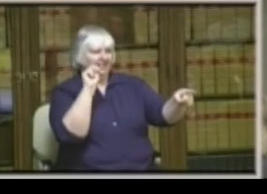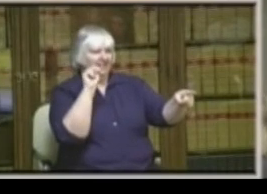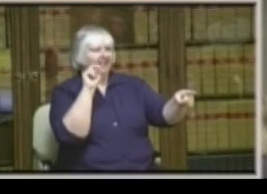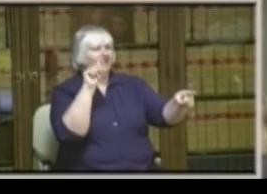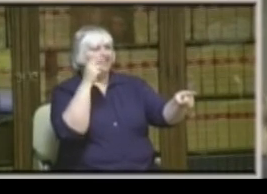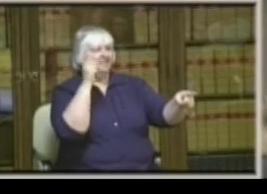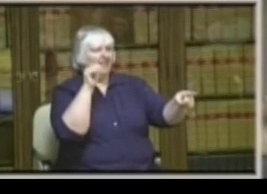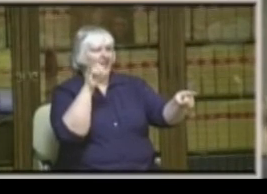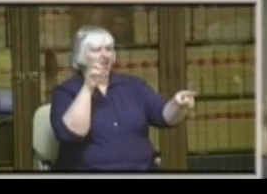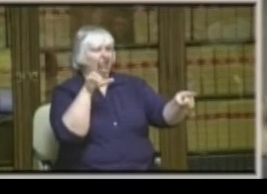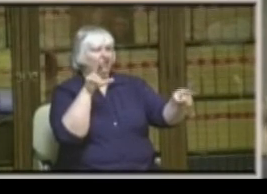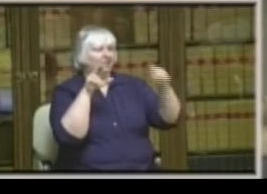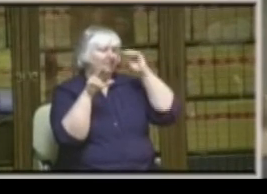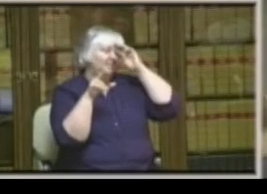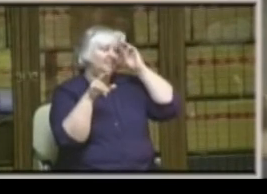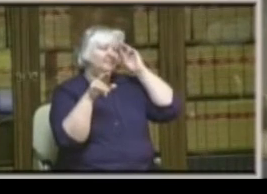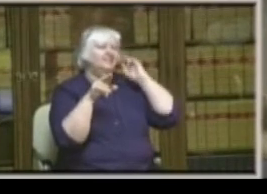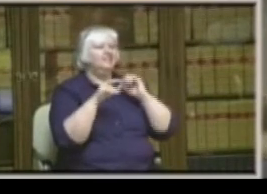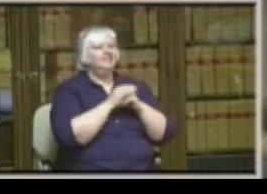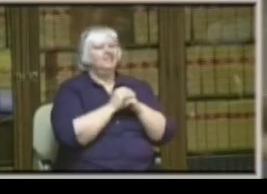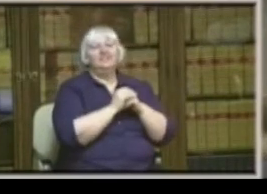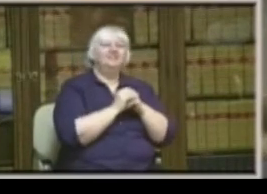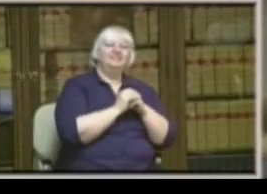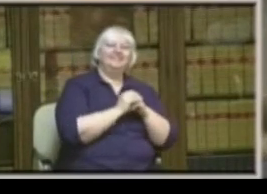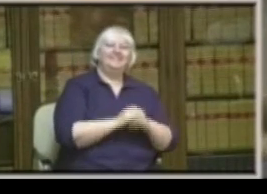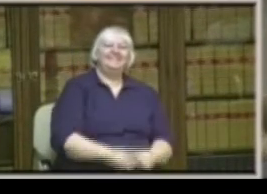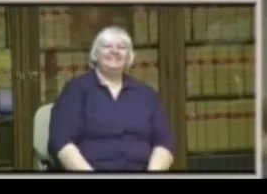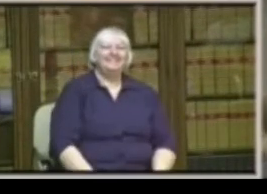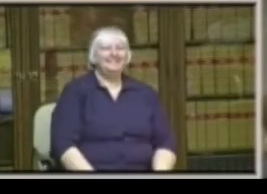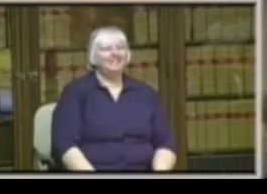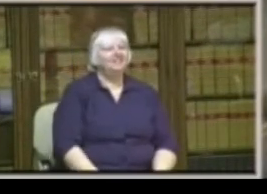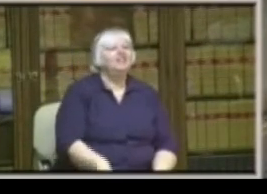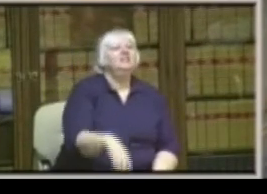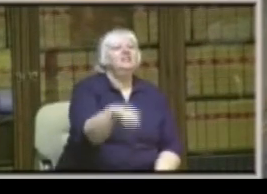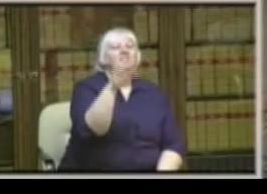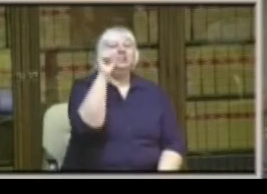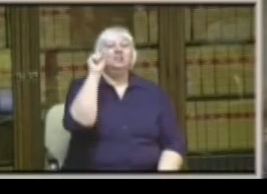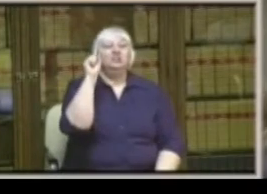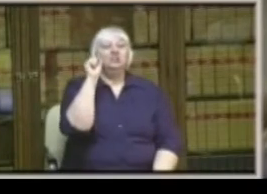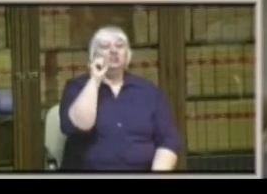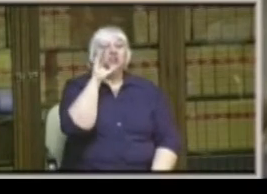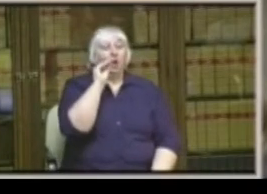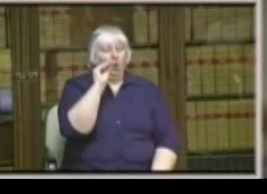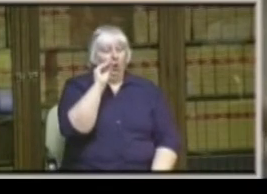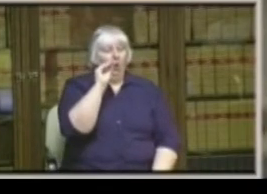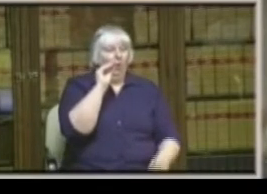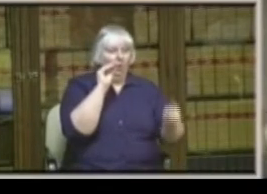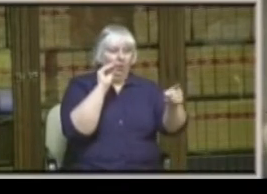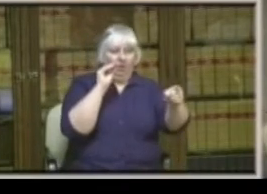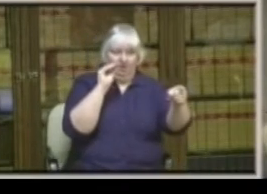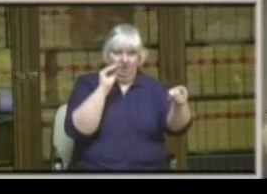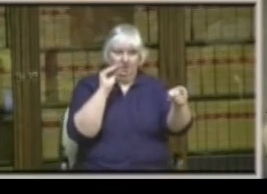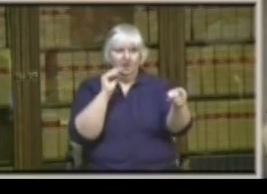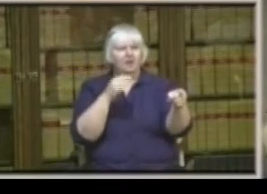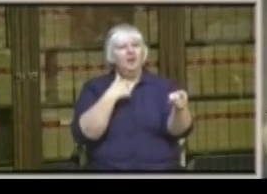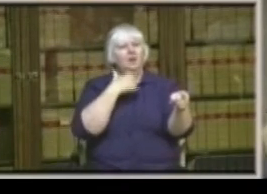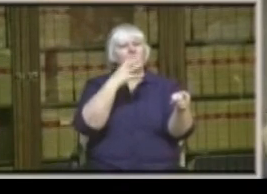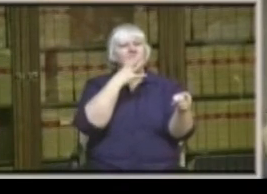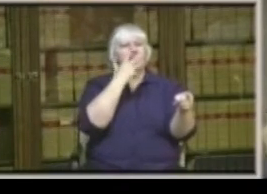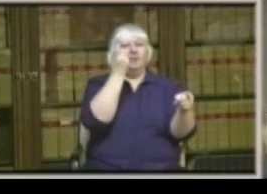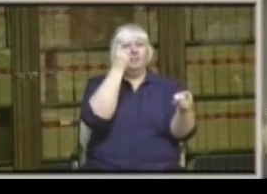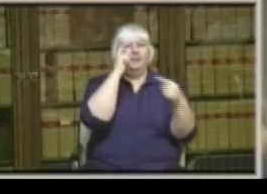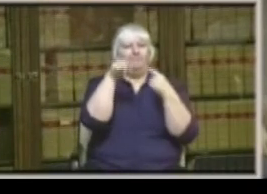Colleen Thayer, and I'm here with Kathy. Right. So I just wanted to talk a little